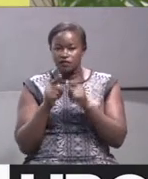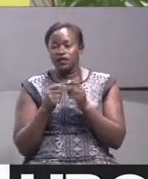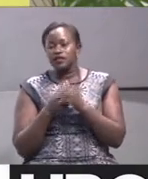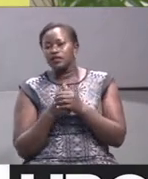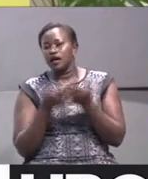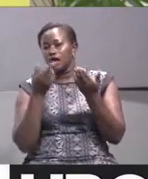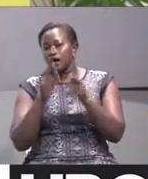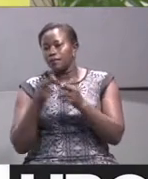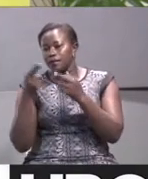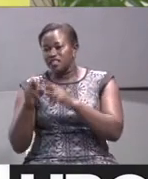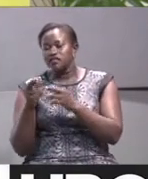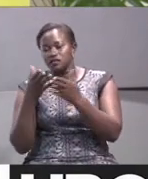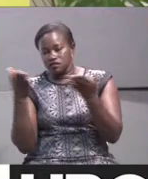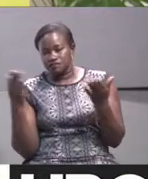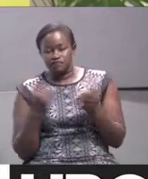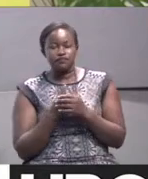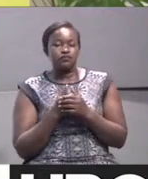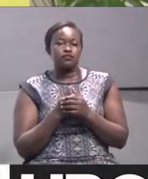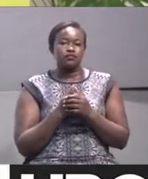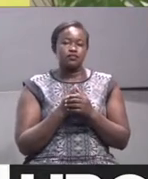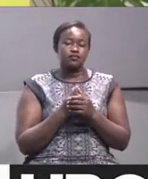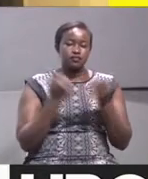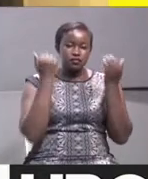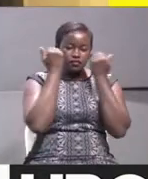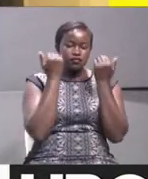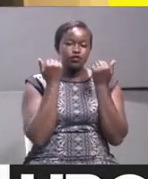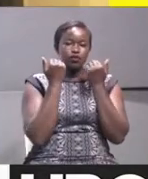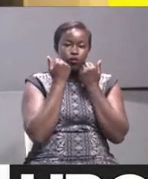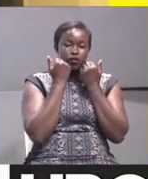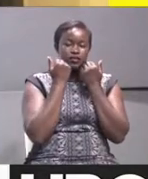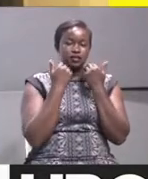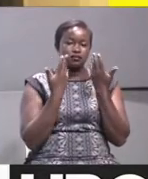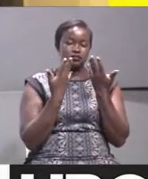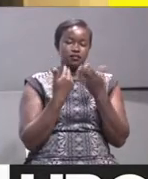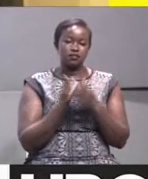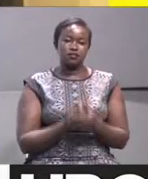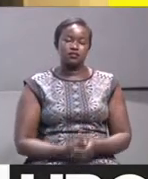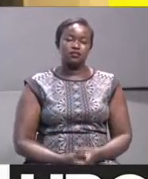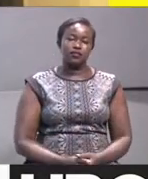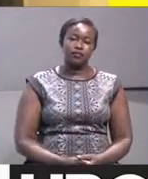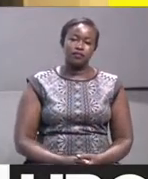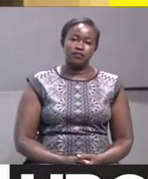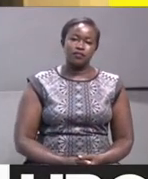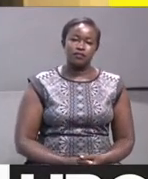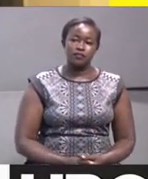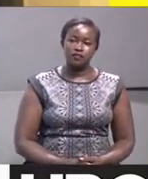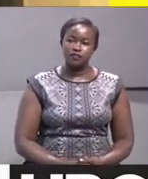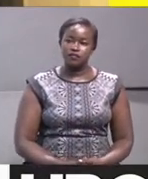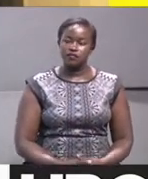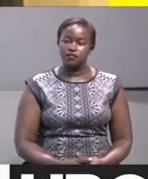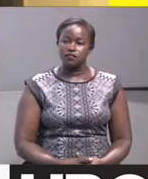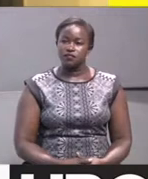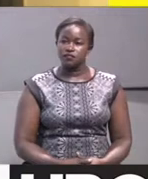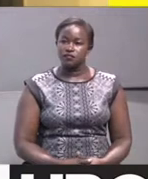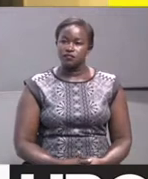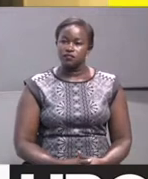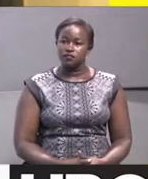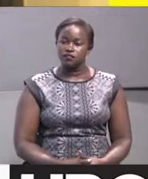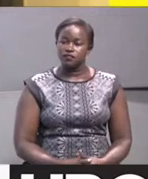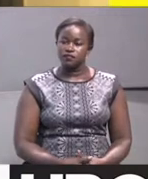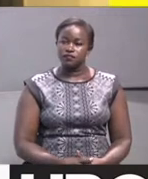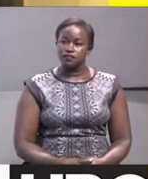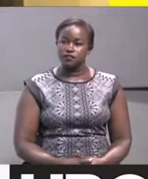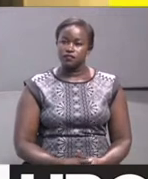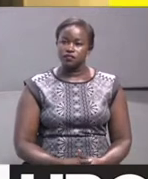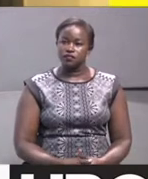scenarios across the borders. I must congratulate the Registrar General, official receiver, for